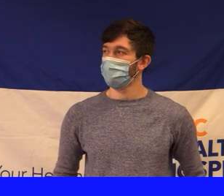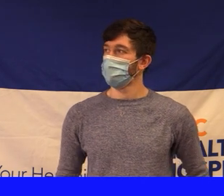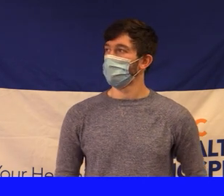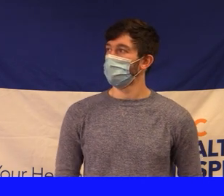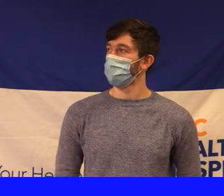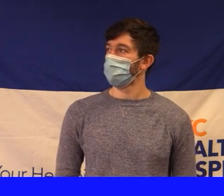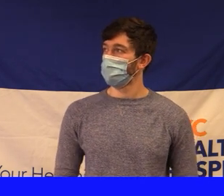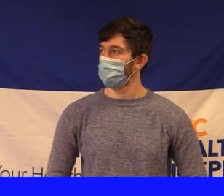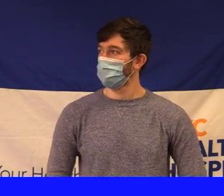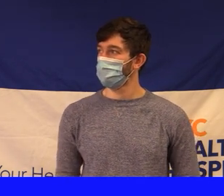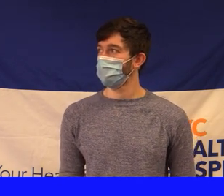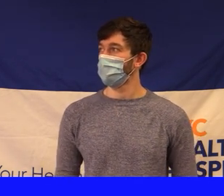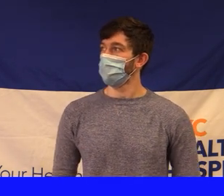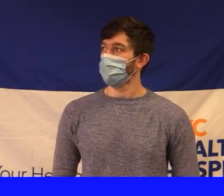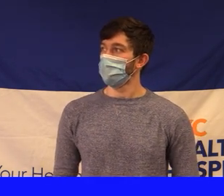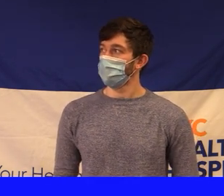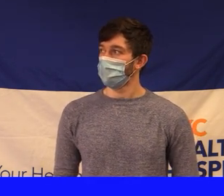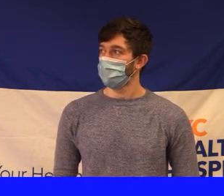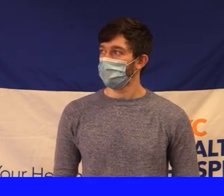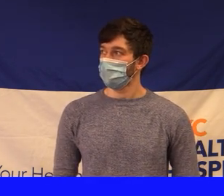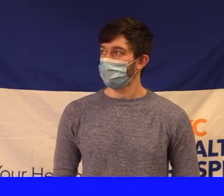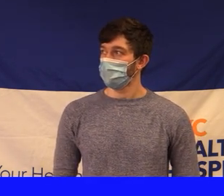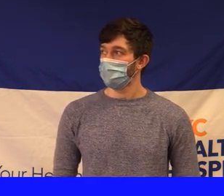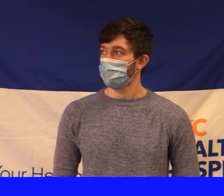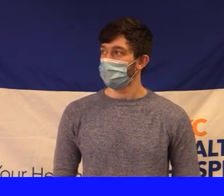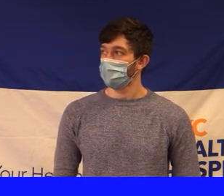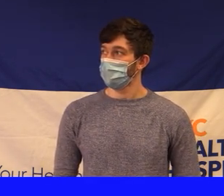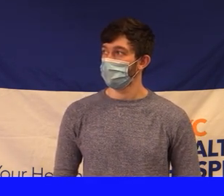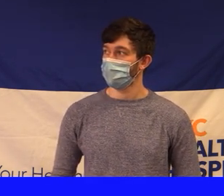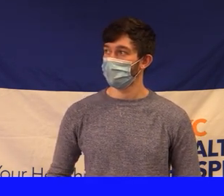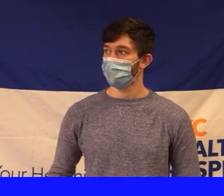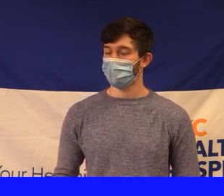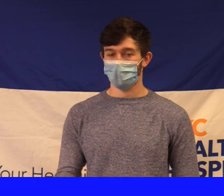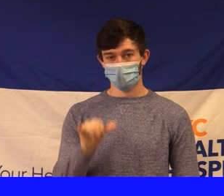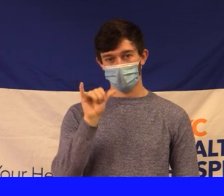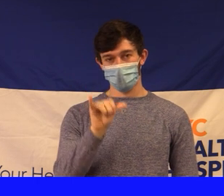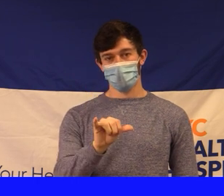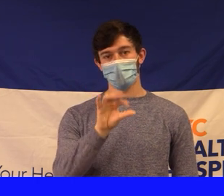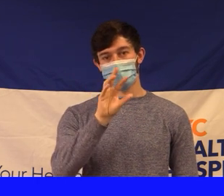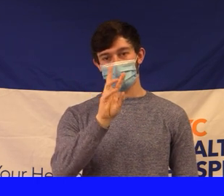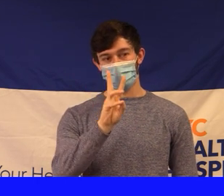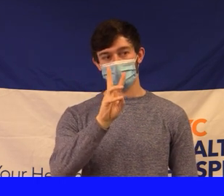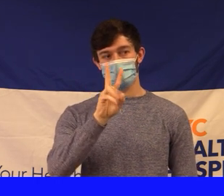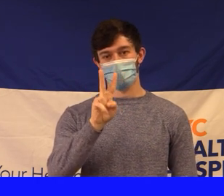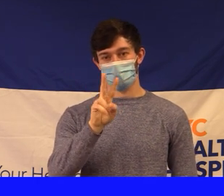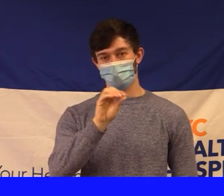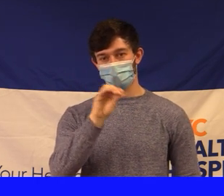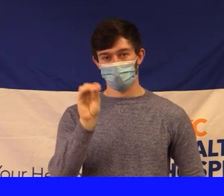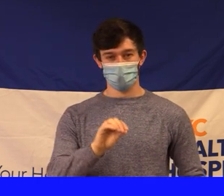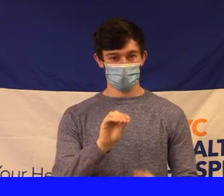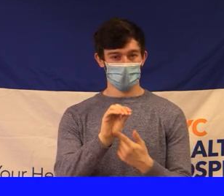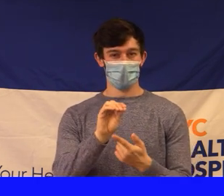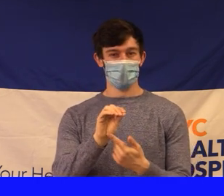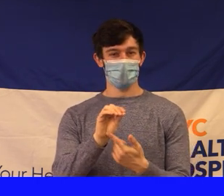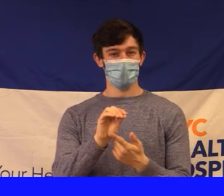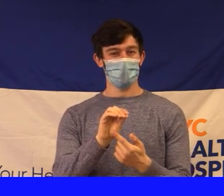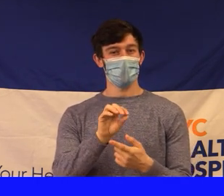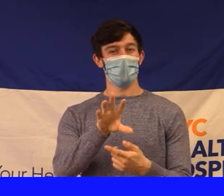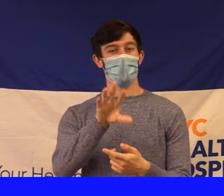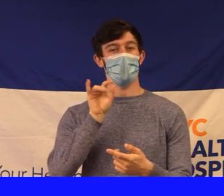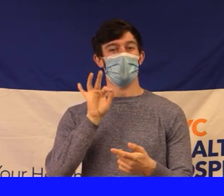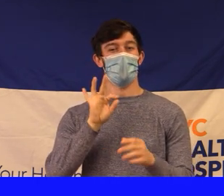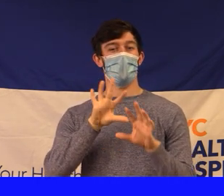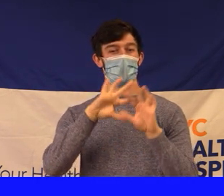math. So this 62% is out of how much? Of the 5 million,